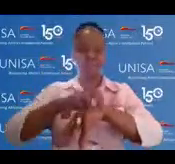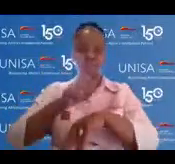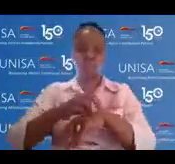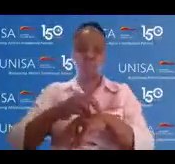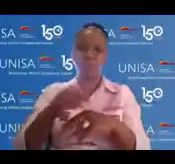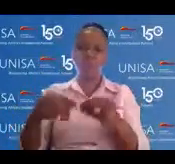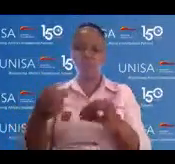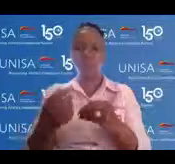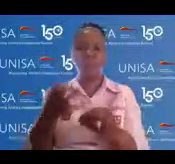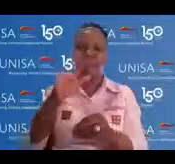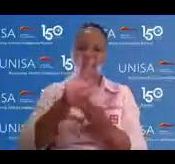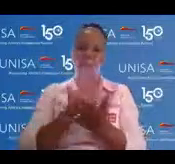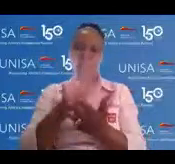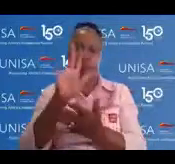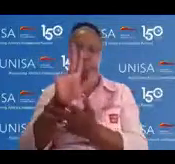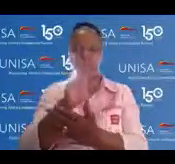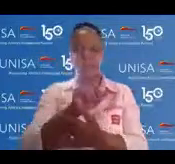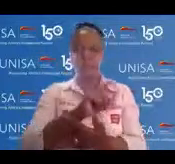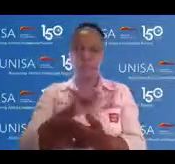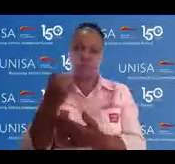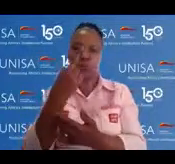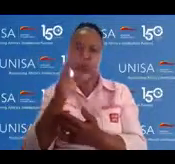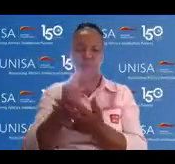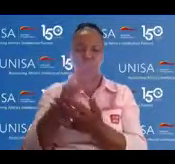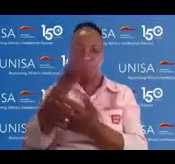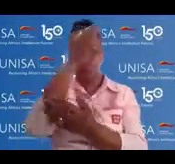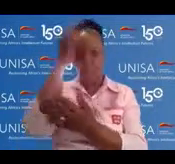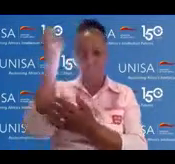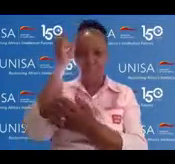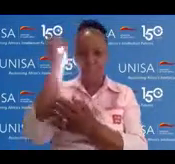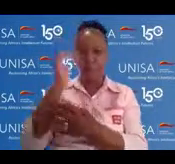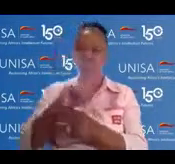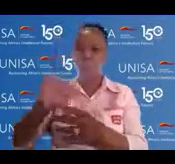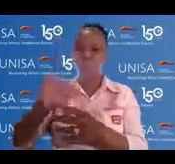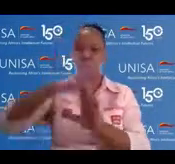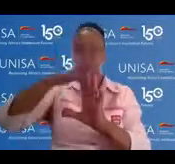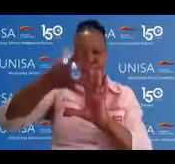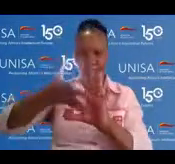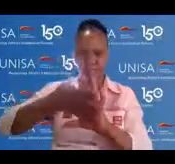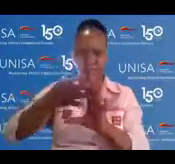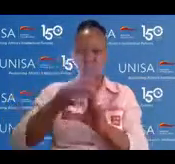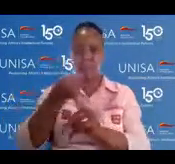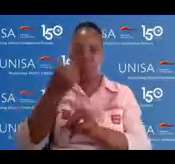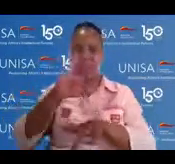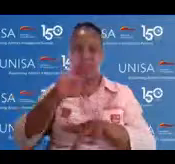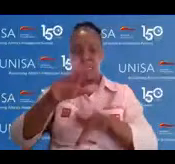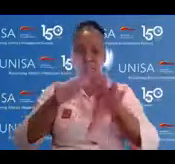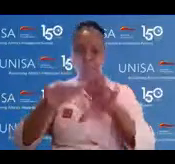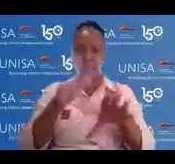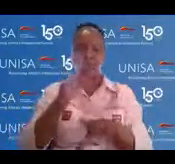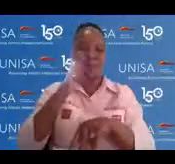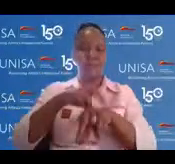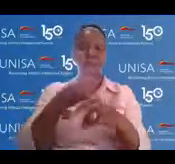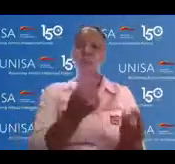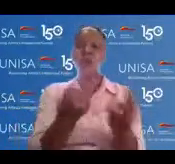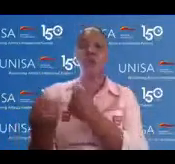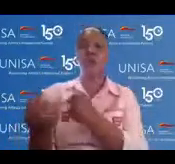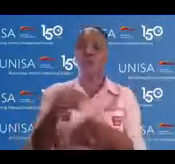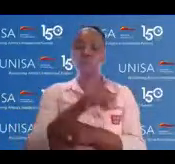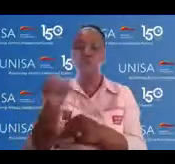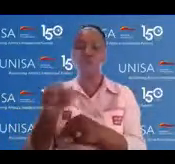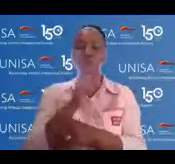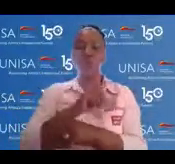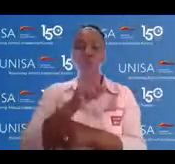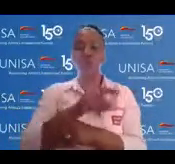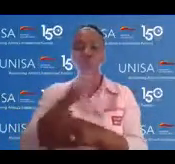20 minutes to go through all of the compulsory first steps that need to be done in order for you to use the app